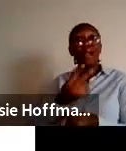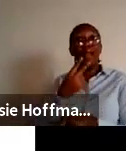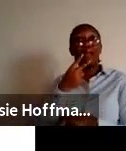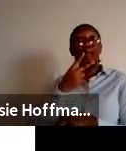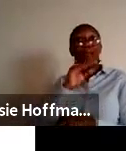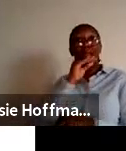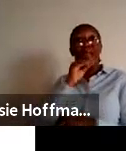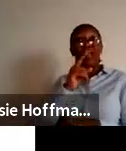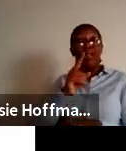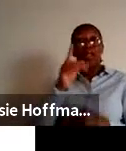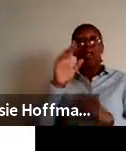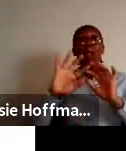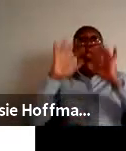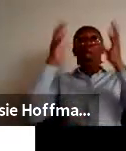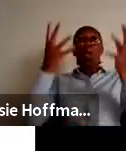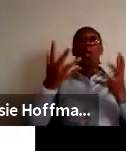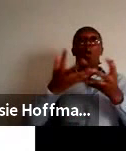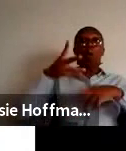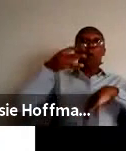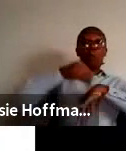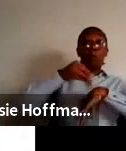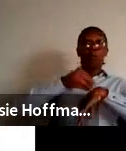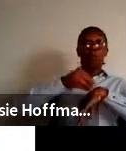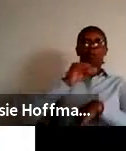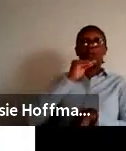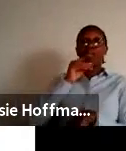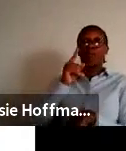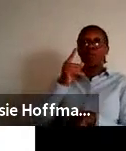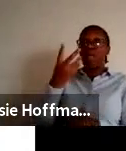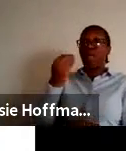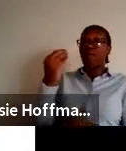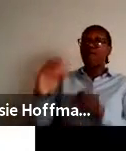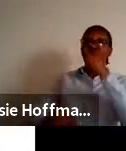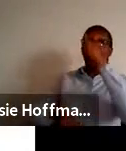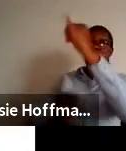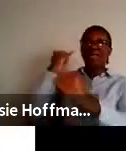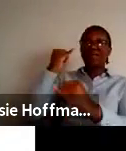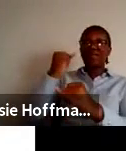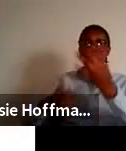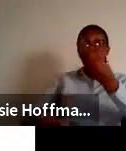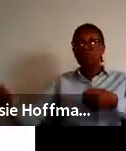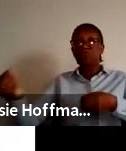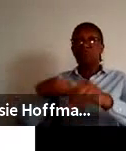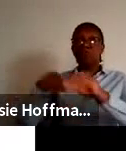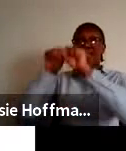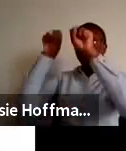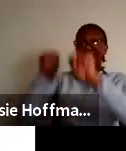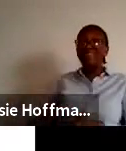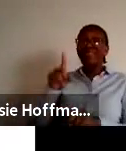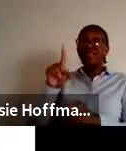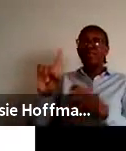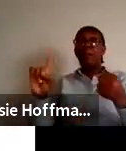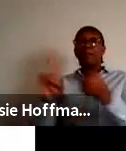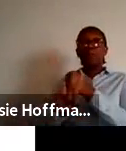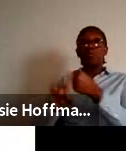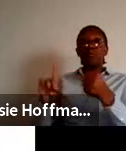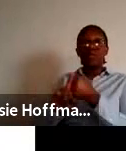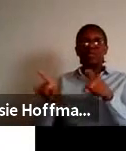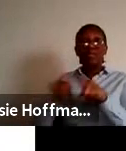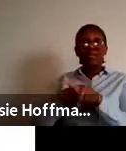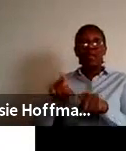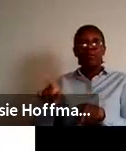problem which abuses the international trade system and negates the foundation of the multilateral legal